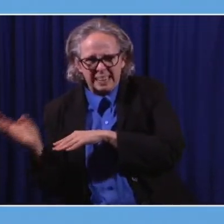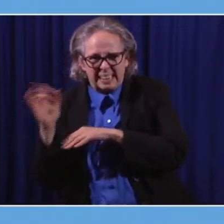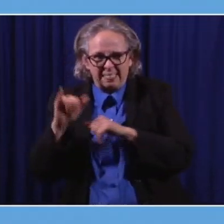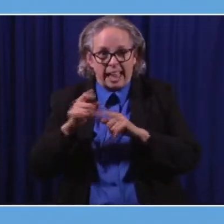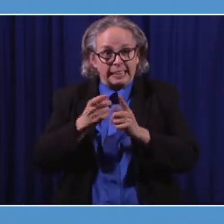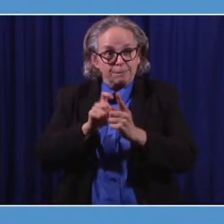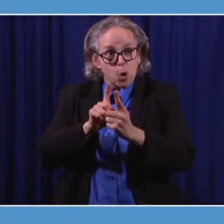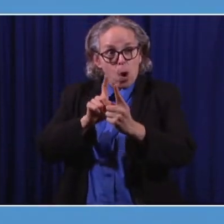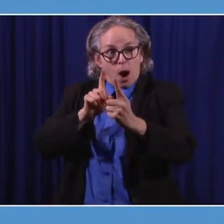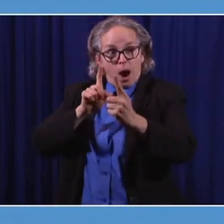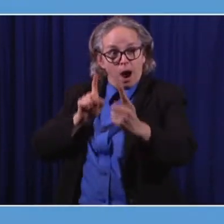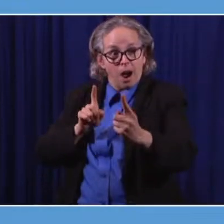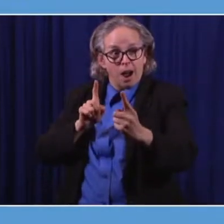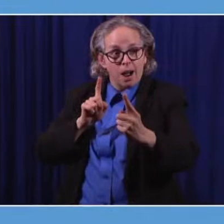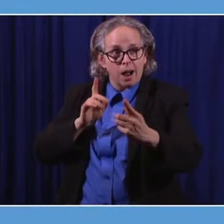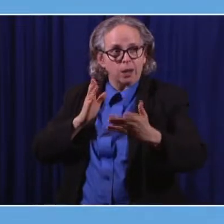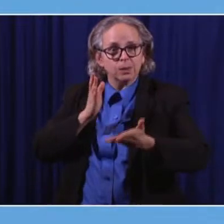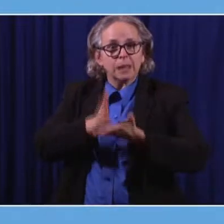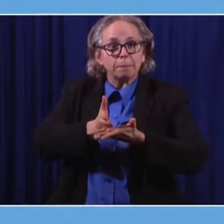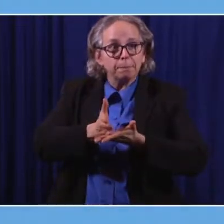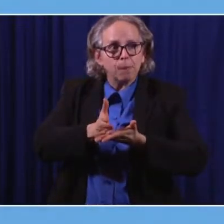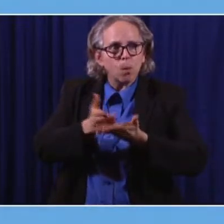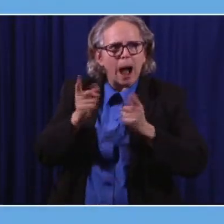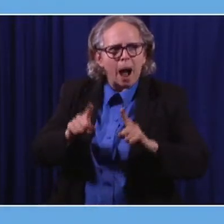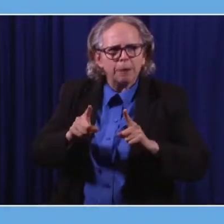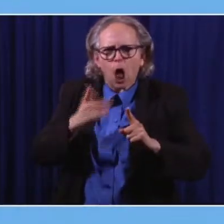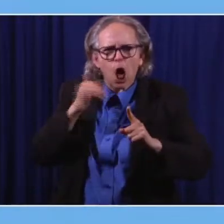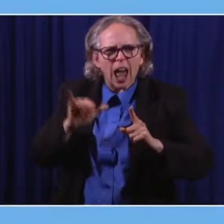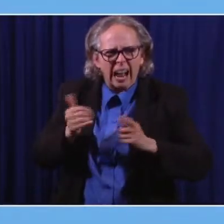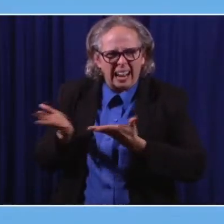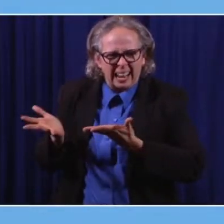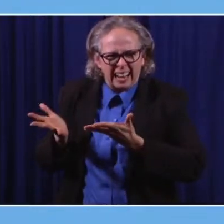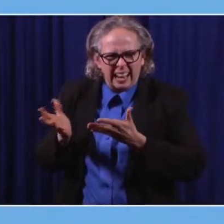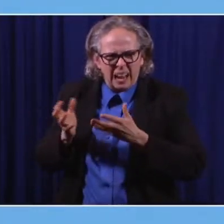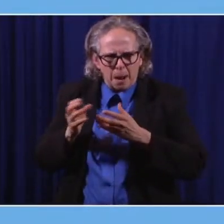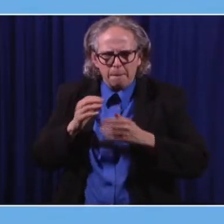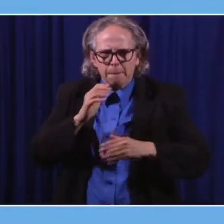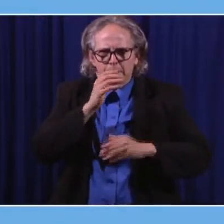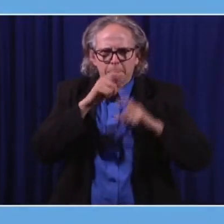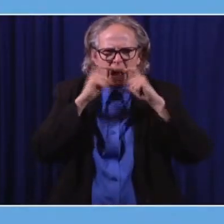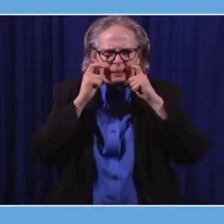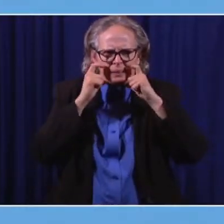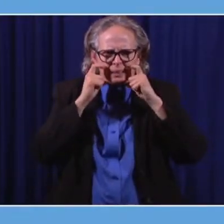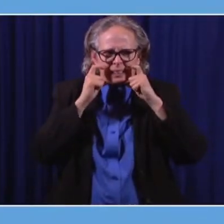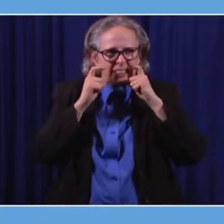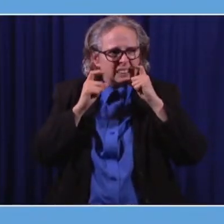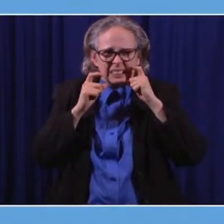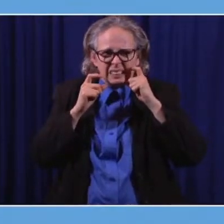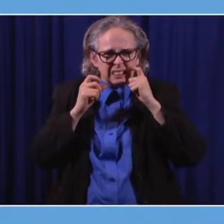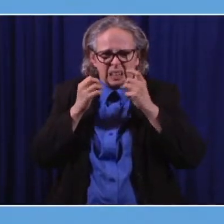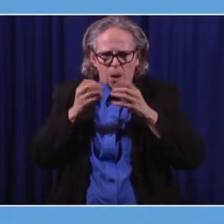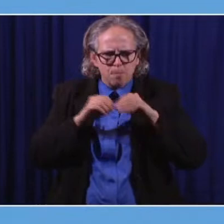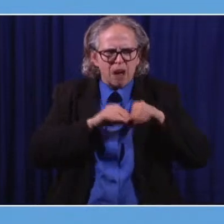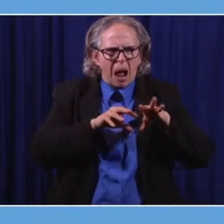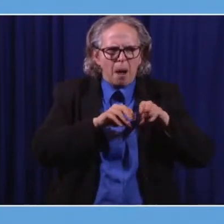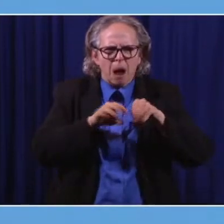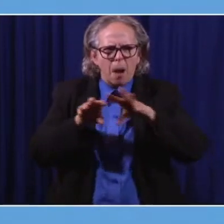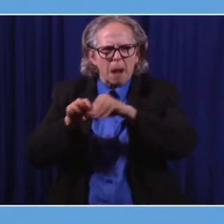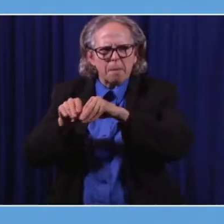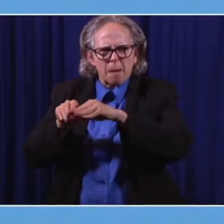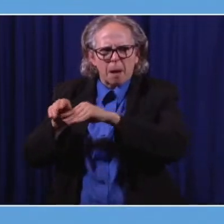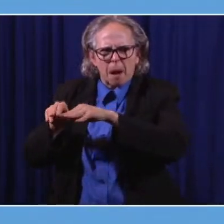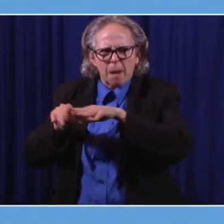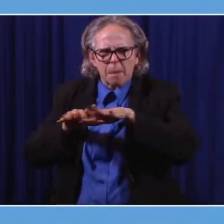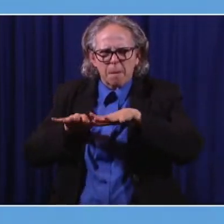mask, and suddenly an outbreak, and another, and another, affecting